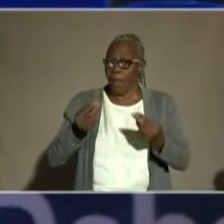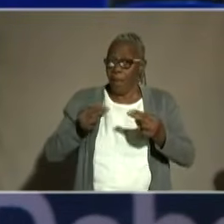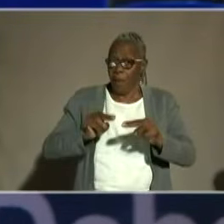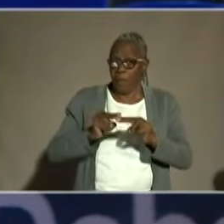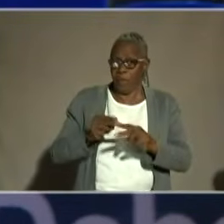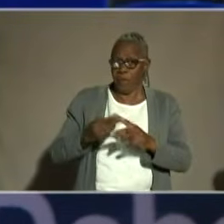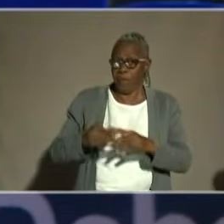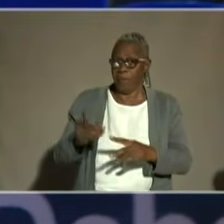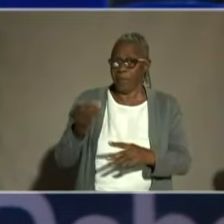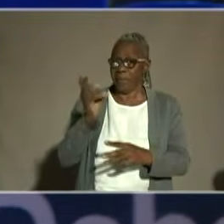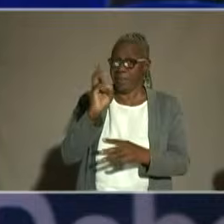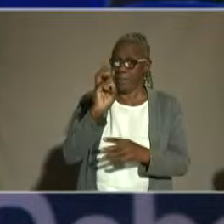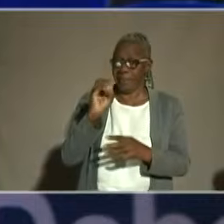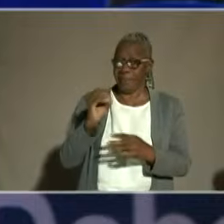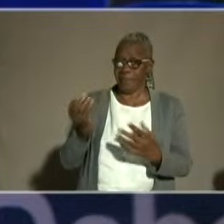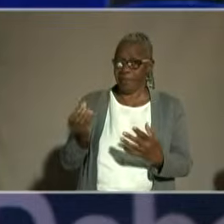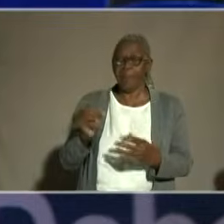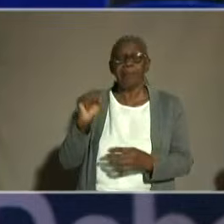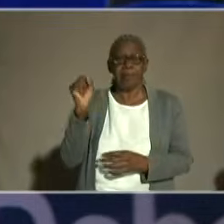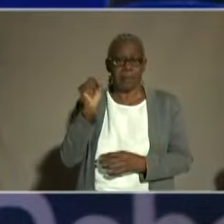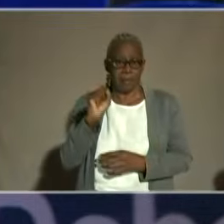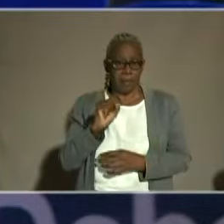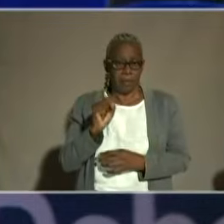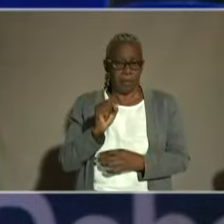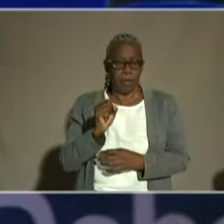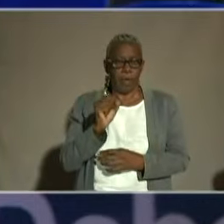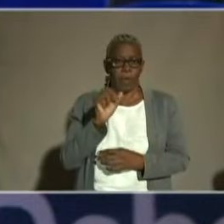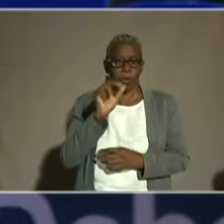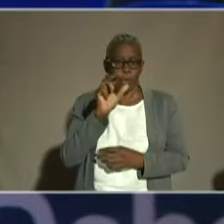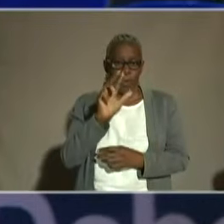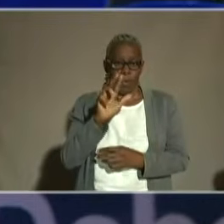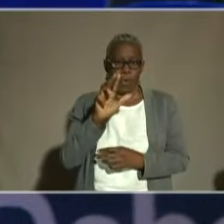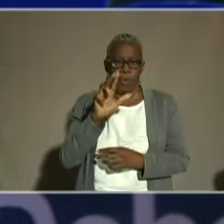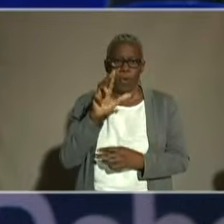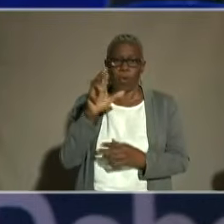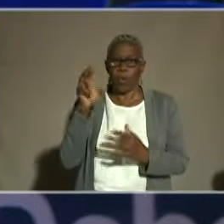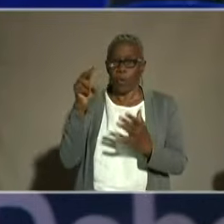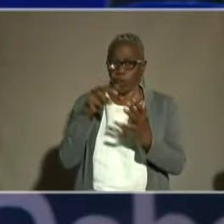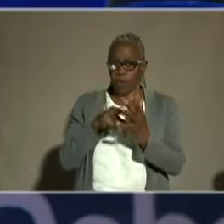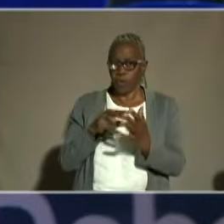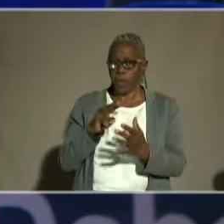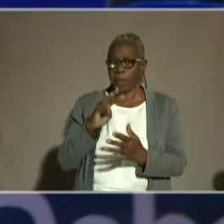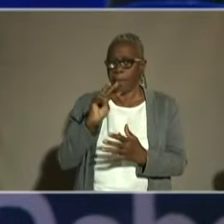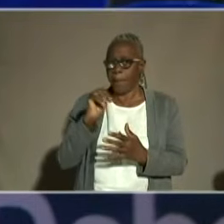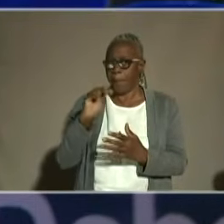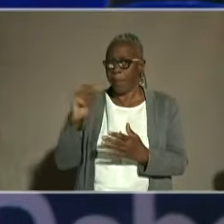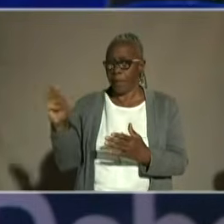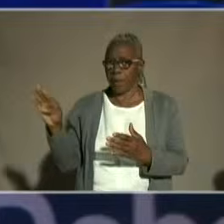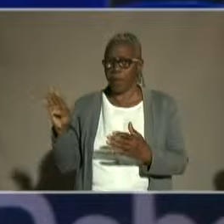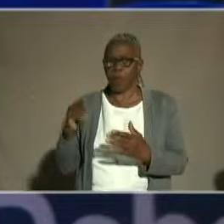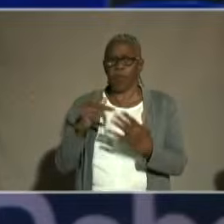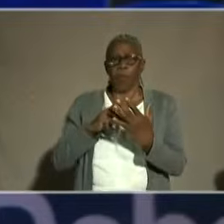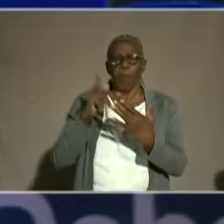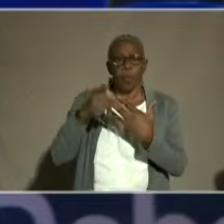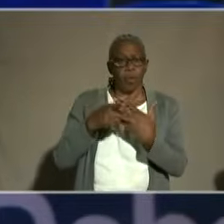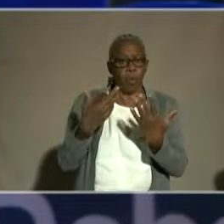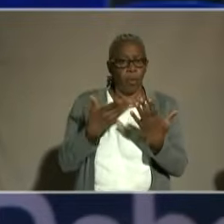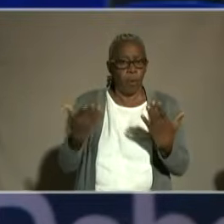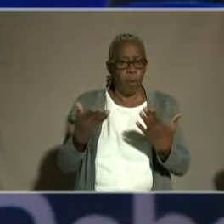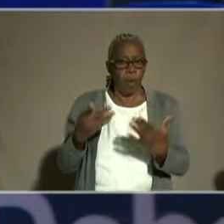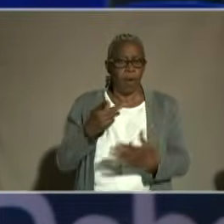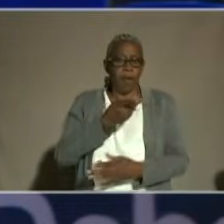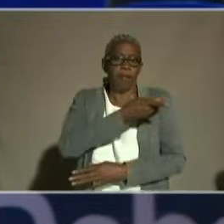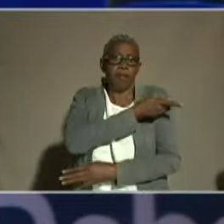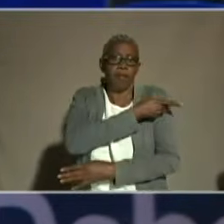Thirdly, yes, there are $300 billion of programs. What are these programs? Pharmaceuticals. Thank you,